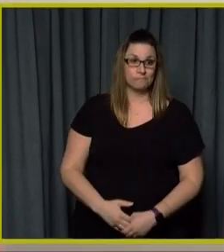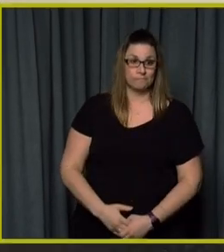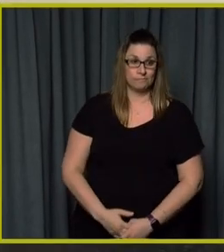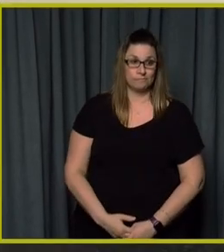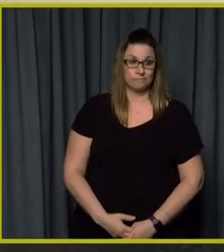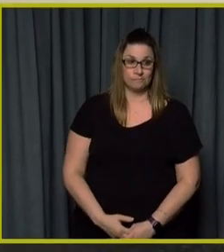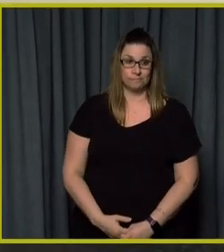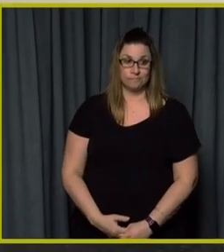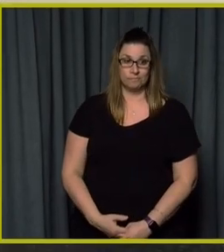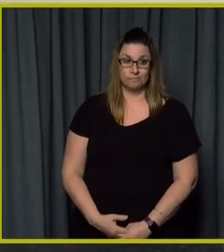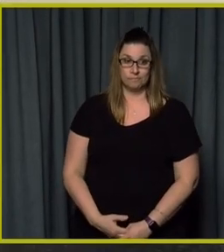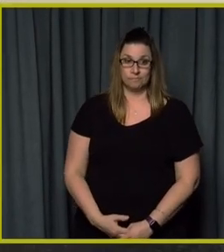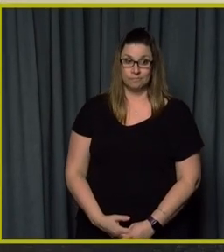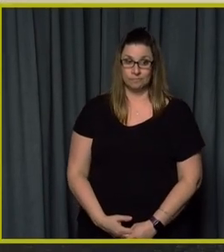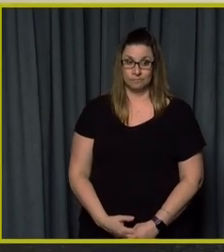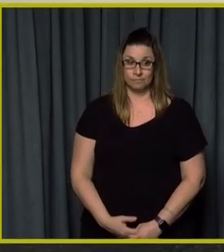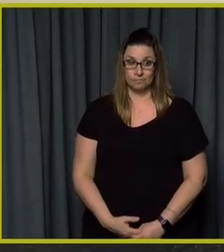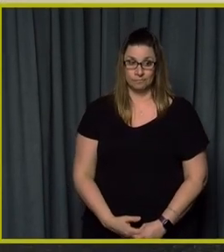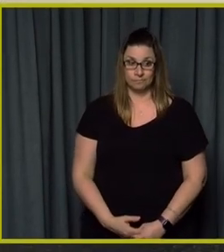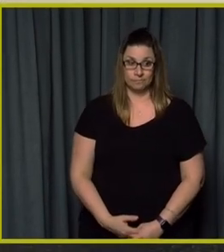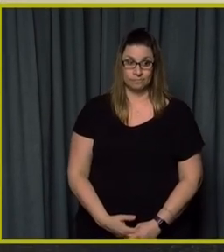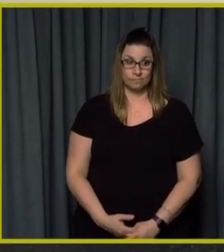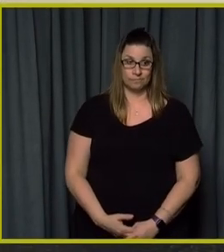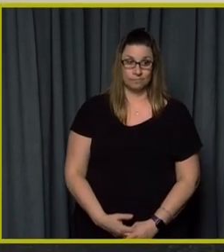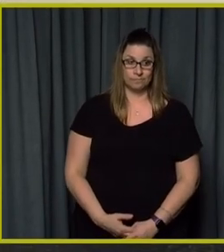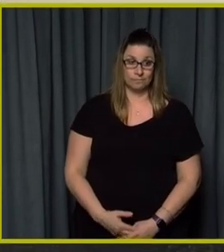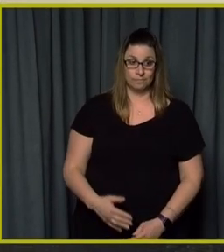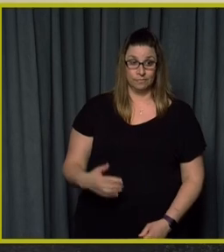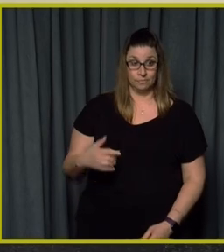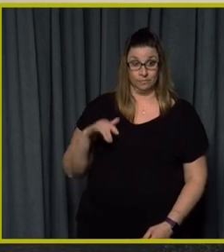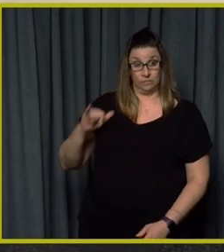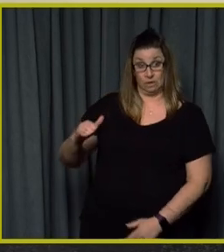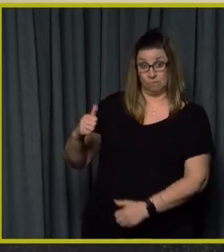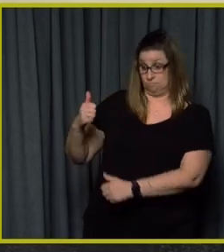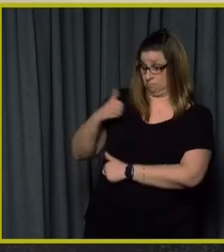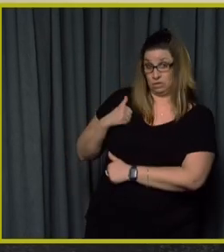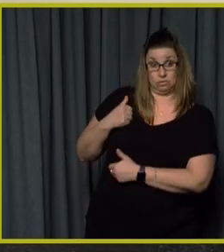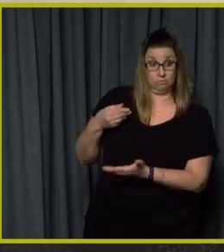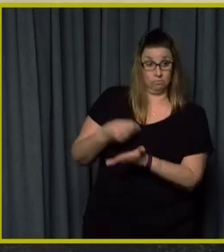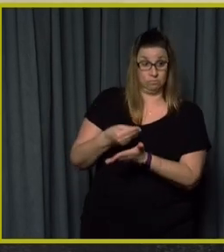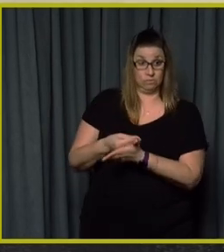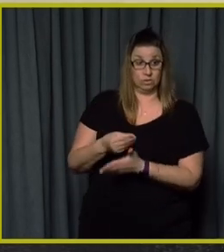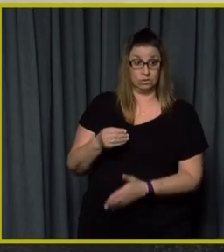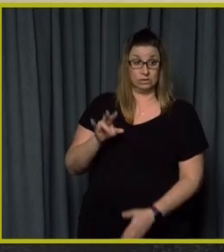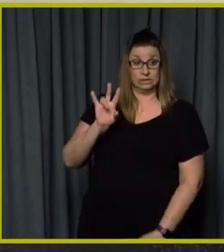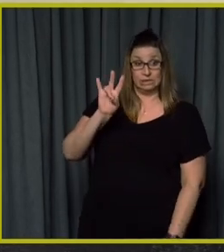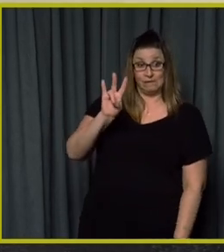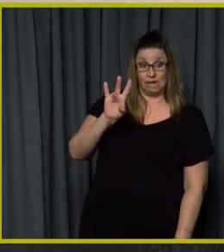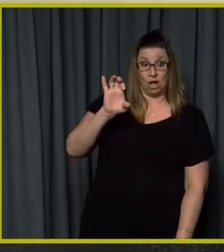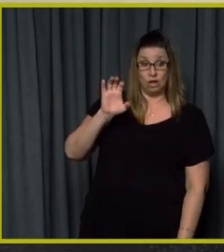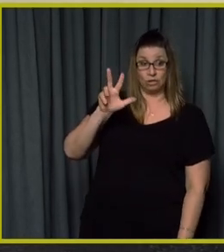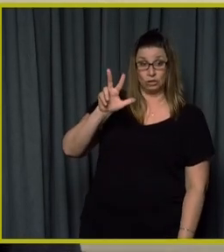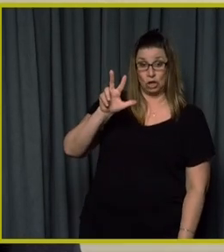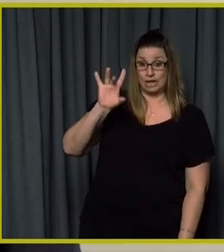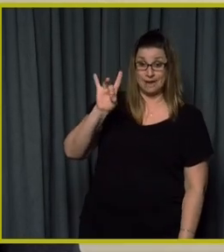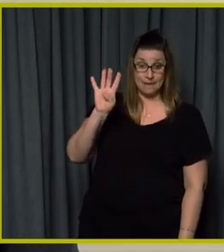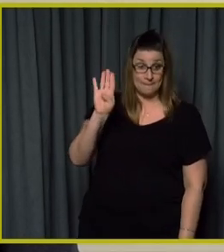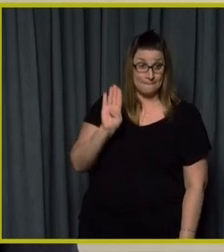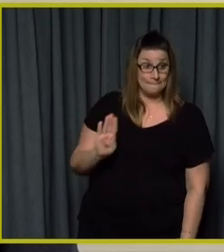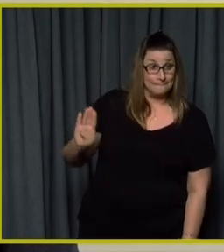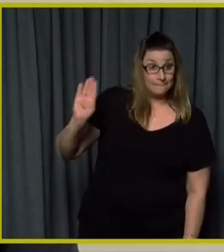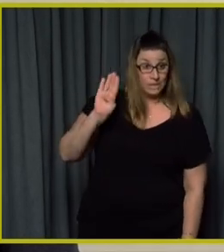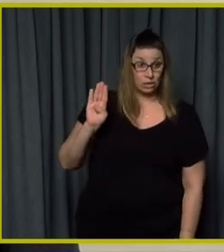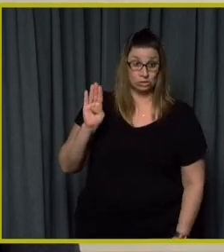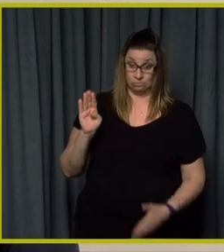The military budget is over $738 billion, and majority of it is going